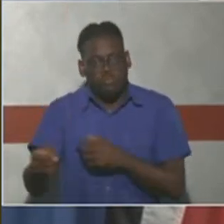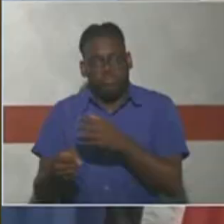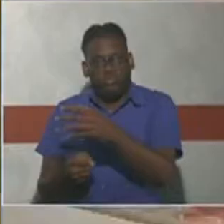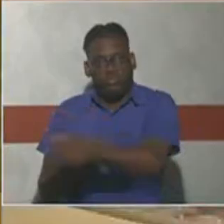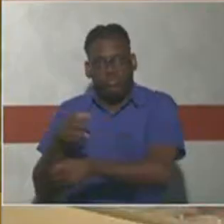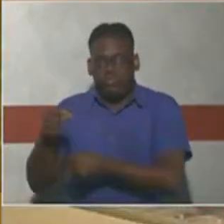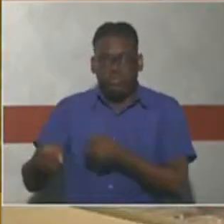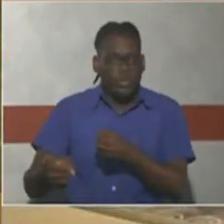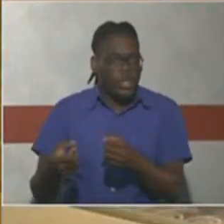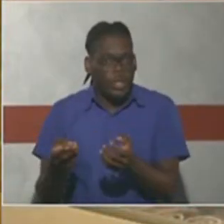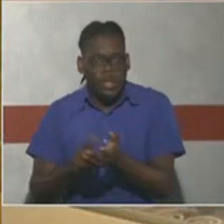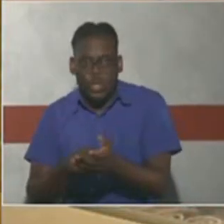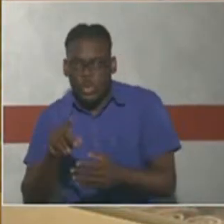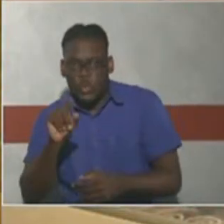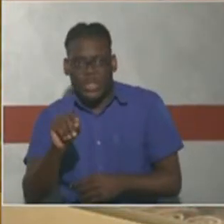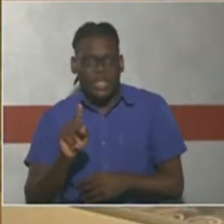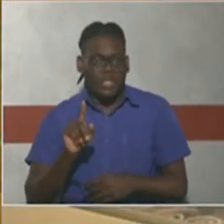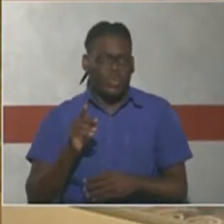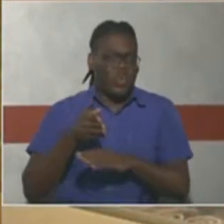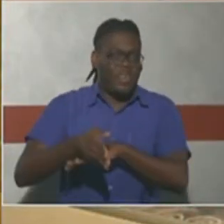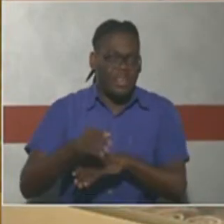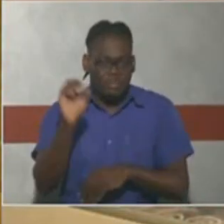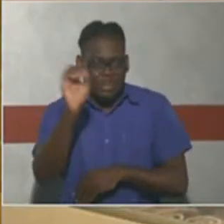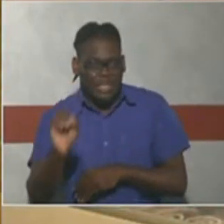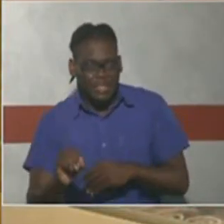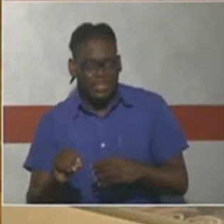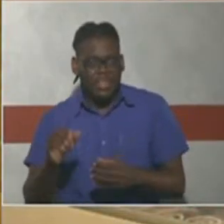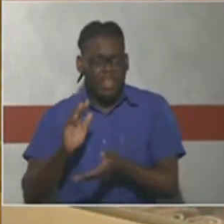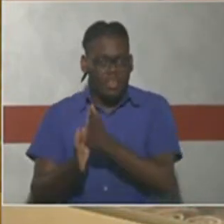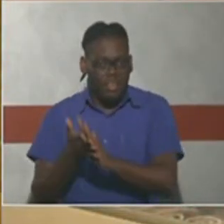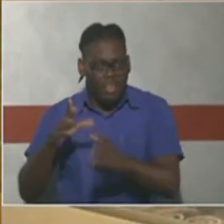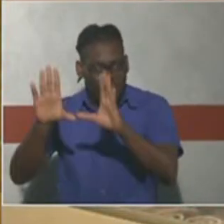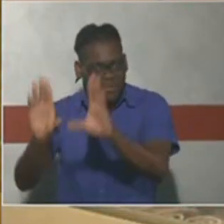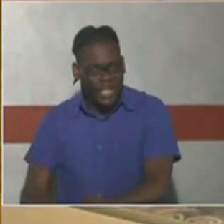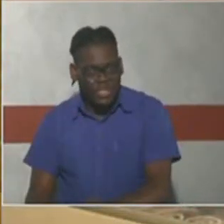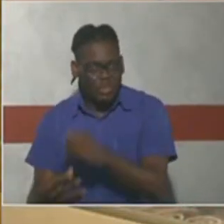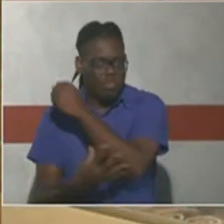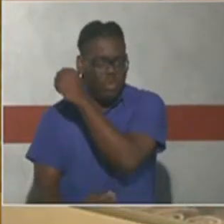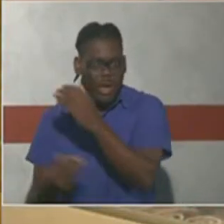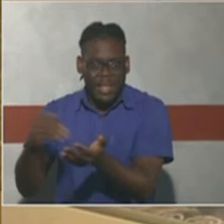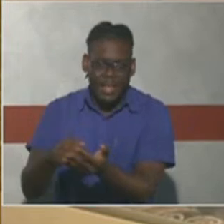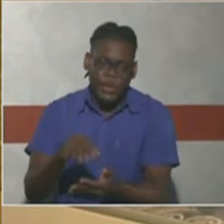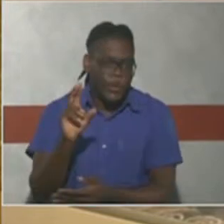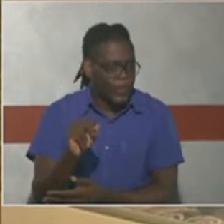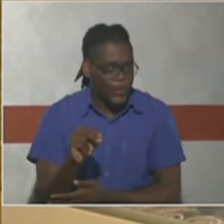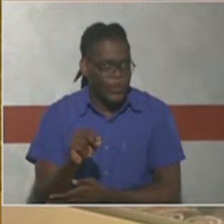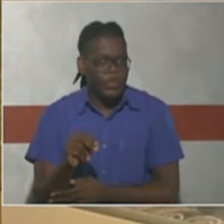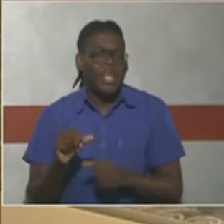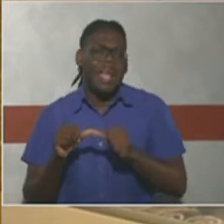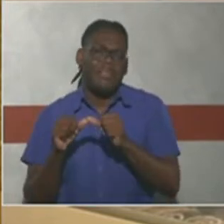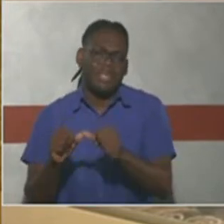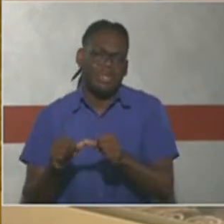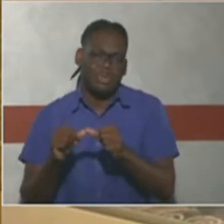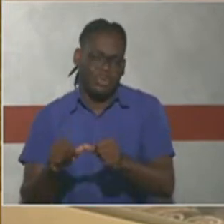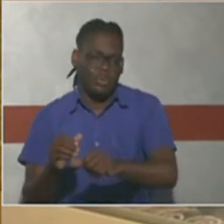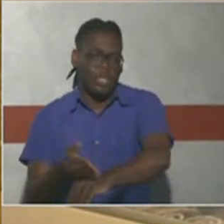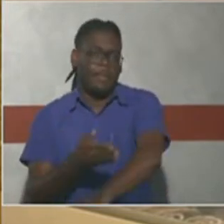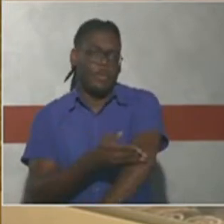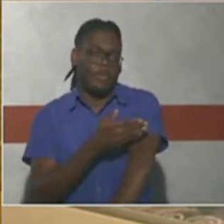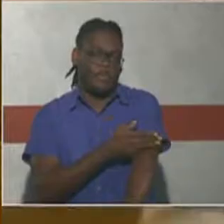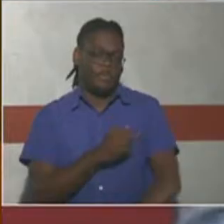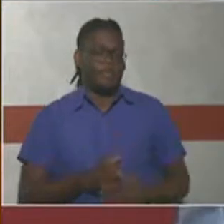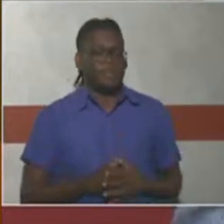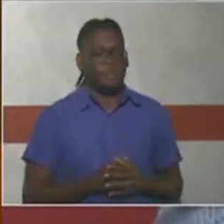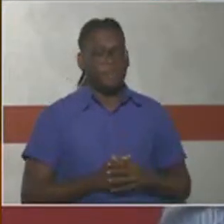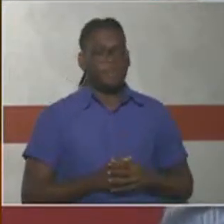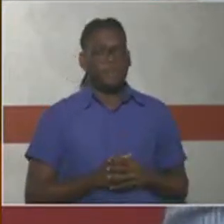Sir, sorry, going back a bit with regards to the terms and conditions of this deal, what were